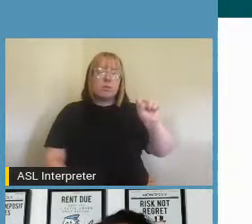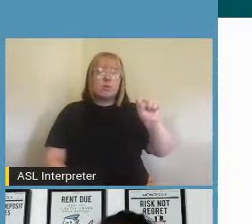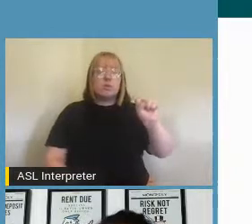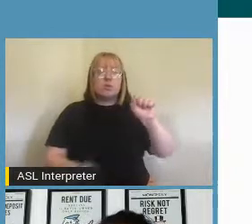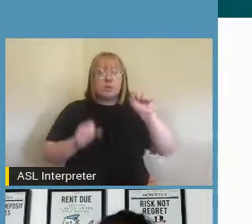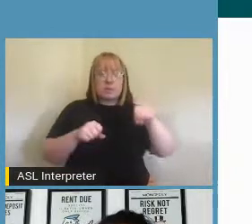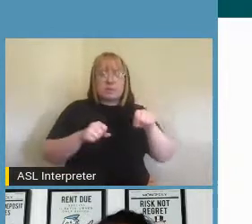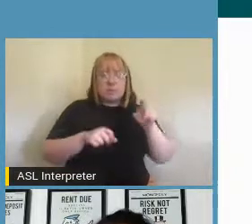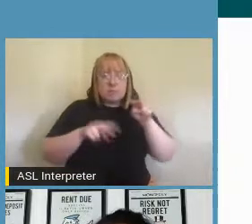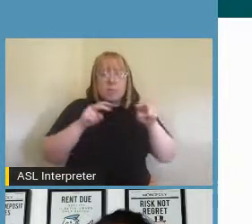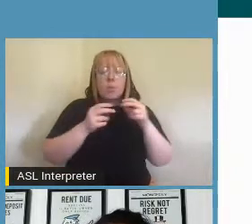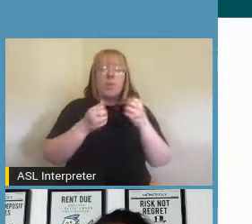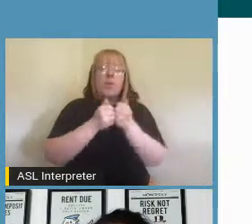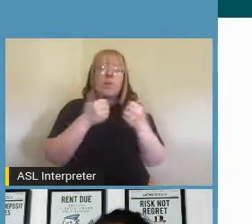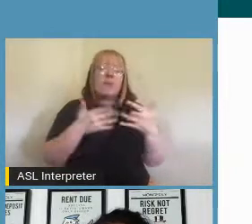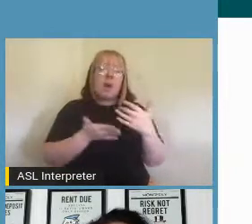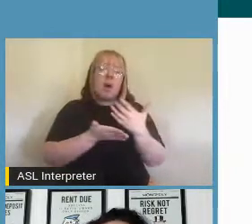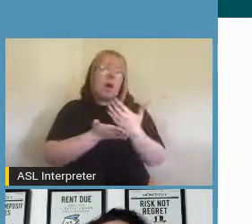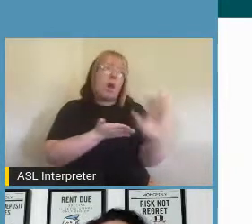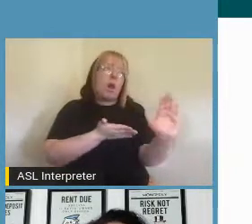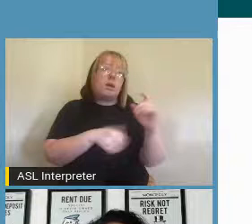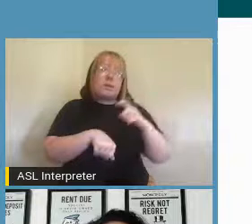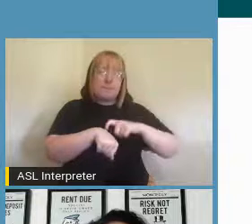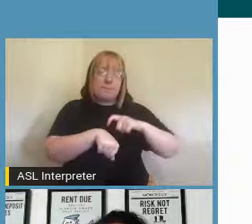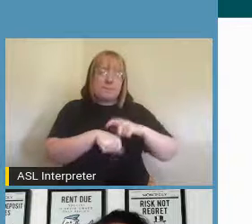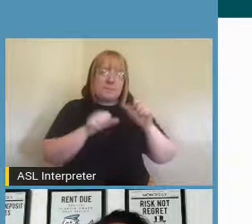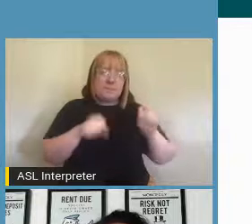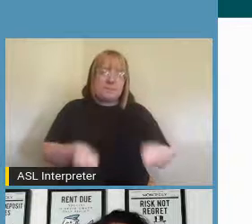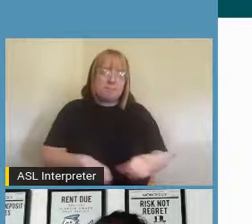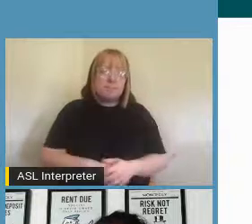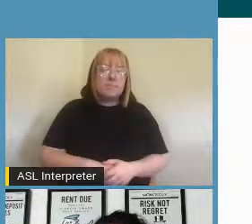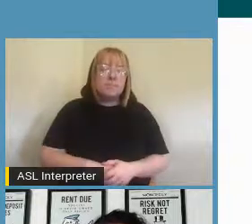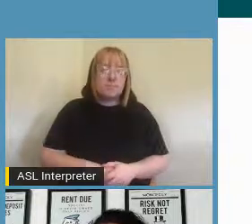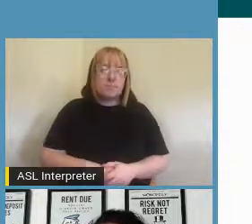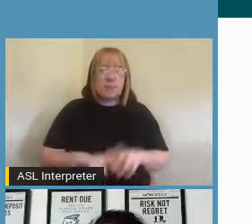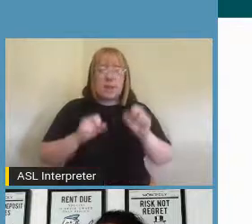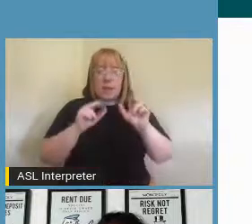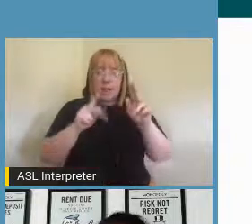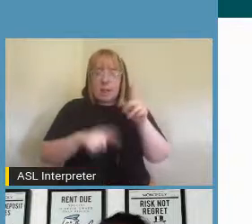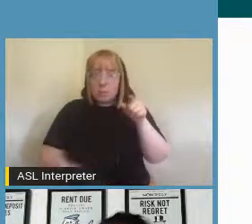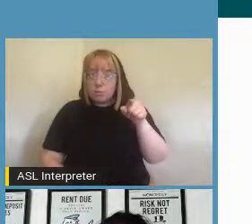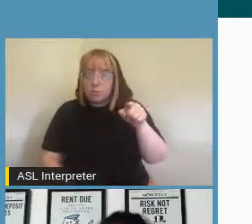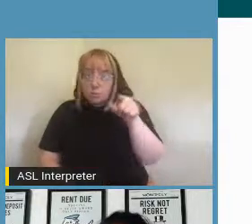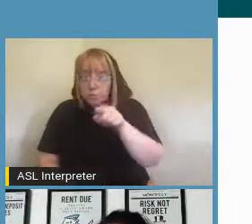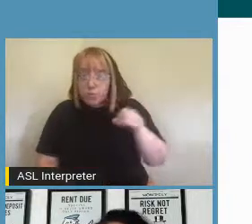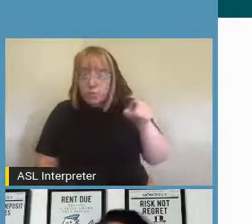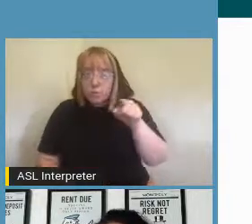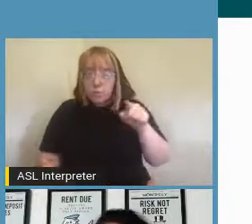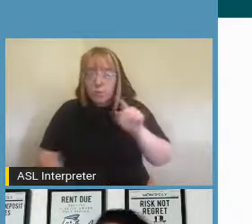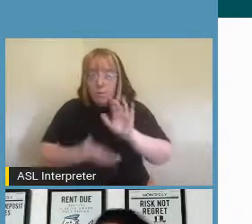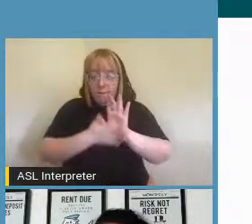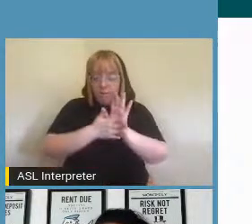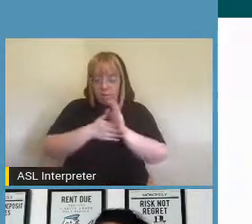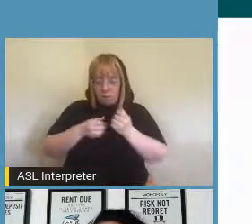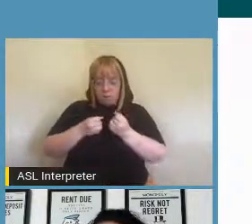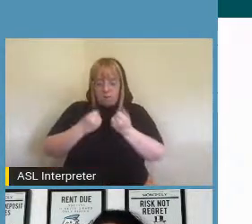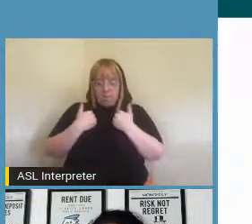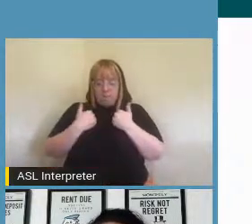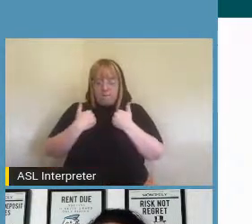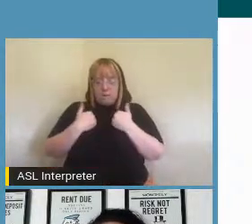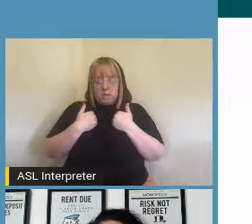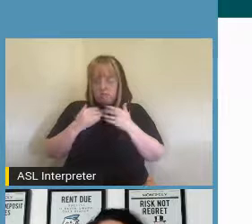more efficient with that, especially in the planning process. It allows you as kind of that video kind of holder, video leader to quickly align on the plan.